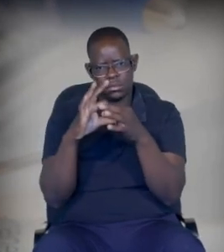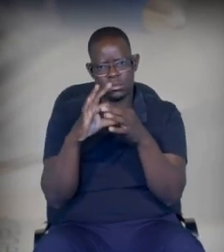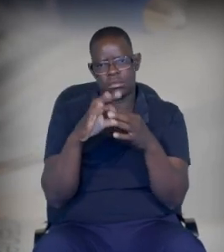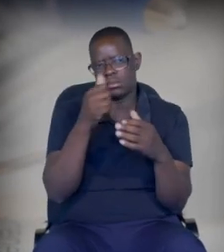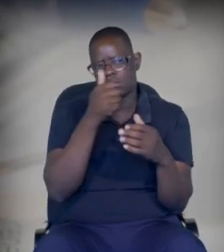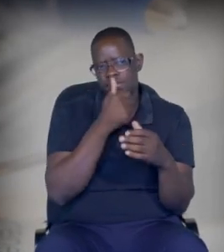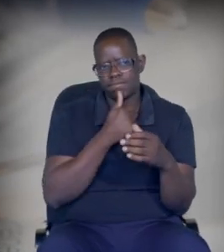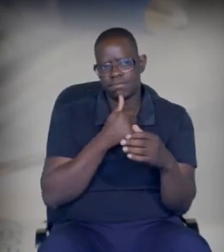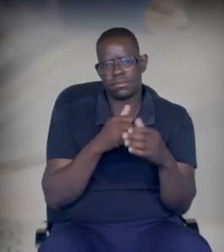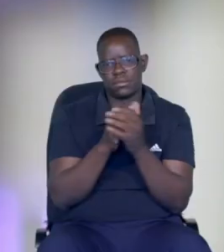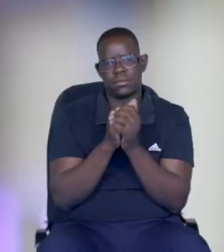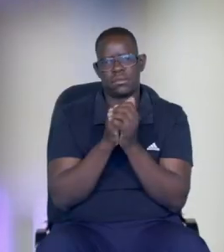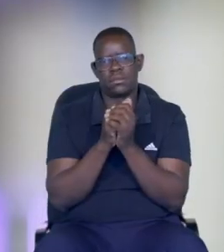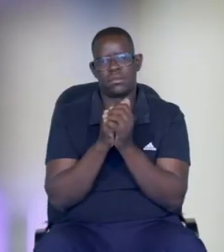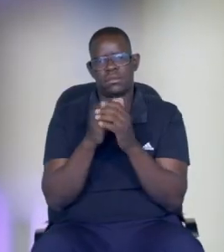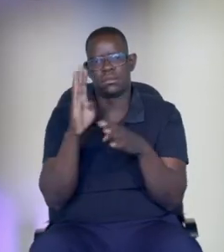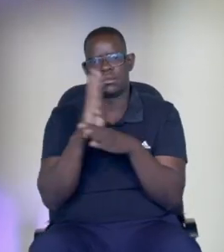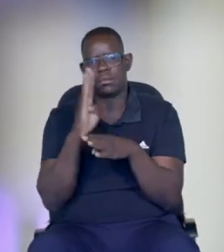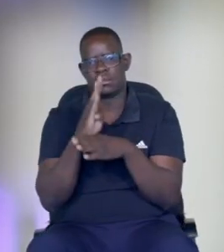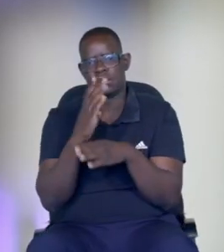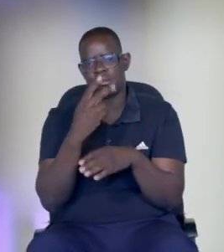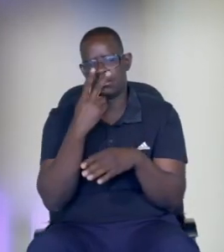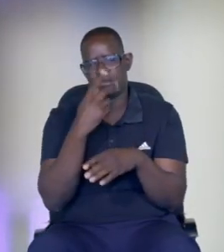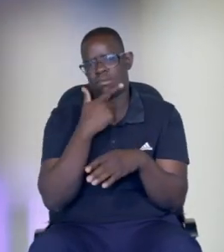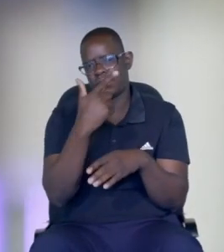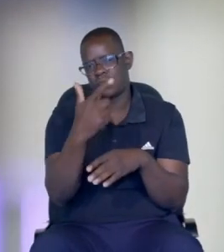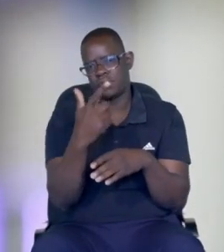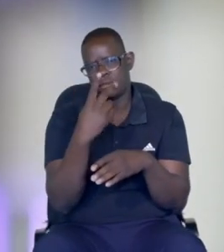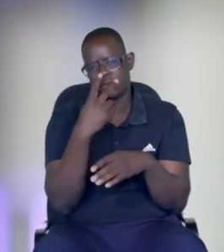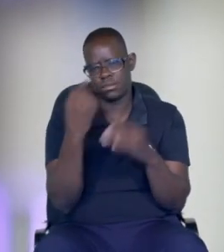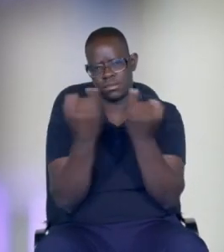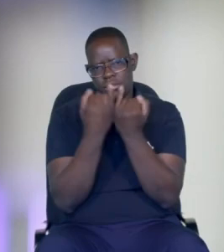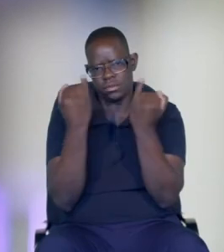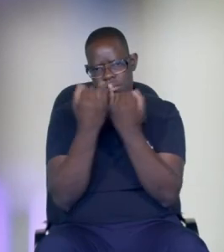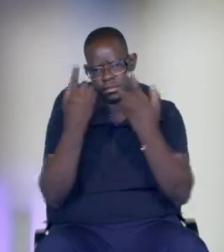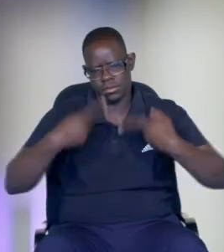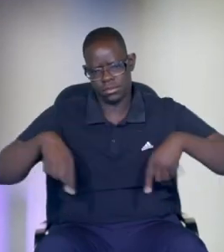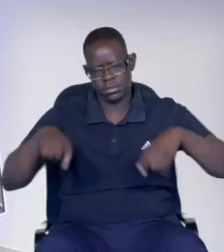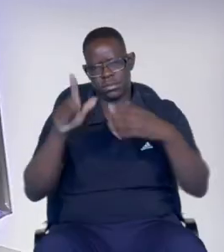private limited companies. Thank you for watching. Enjoy the lesson with us.